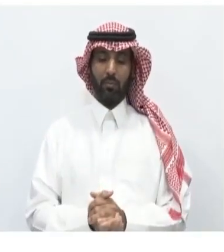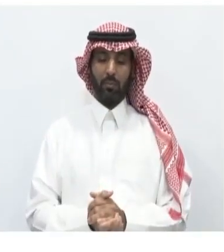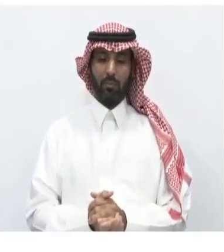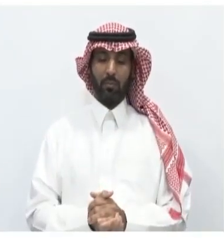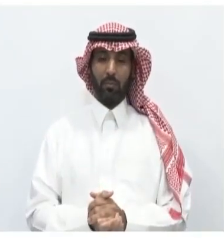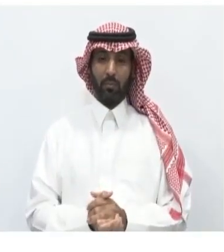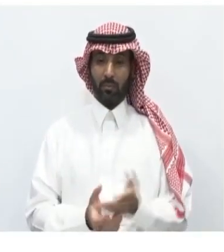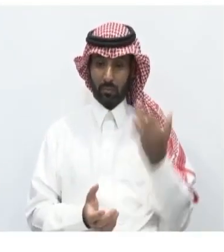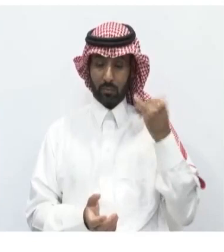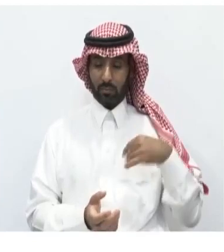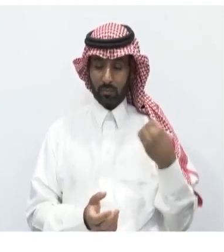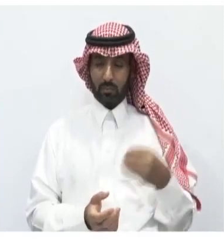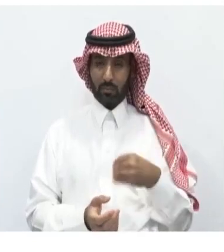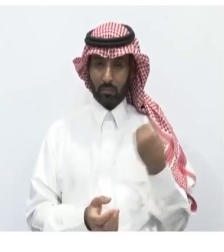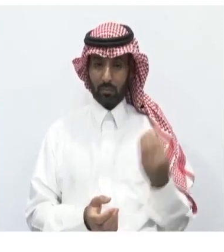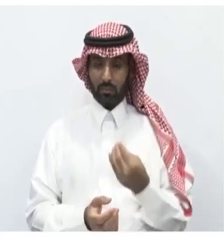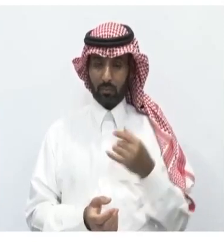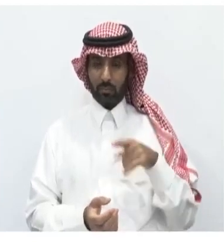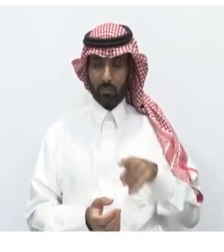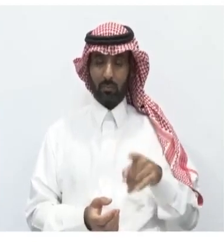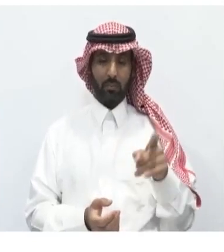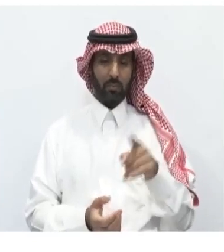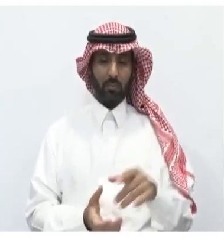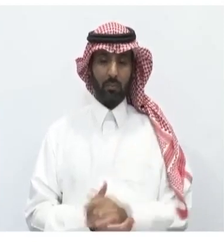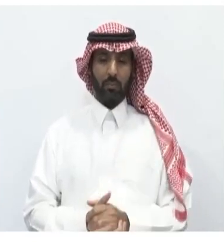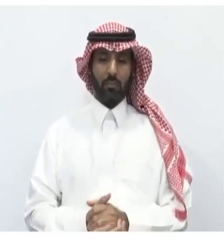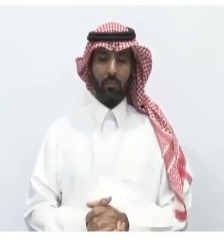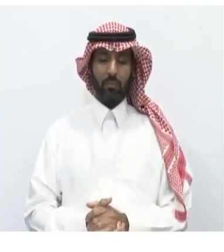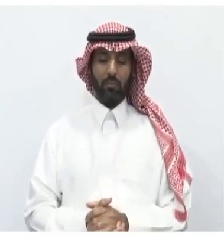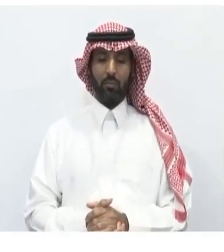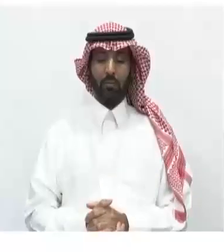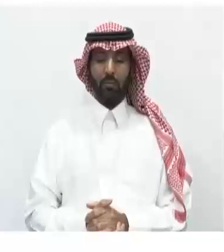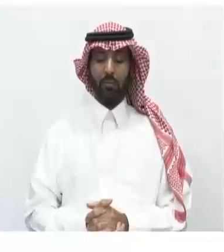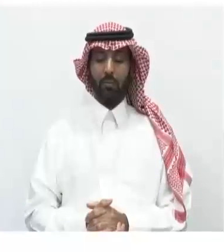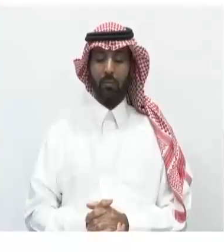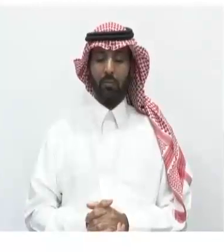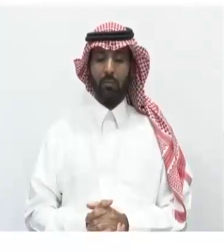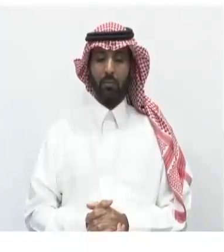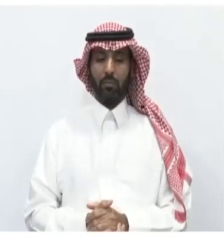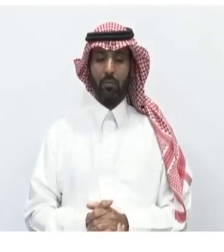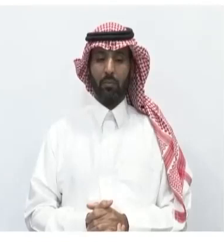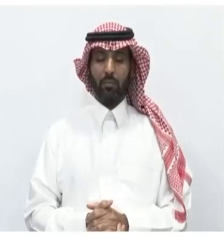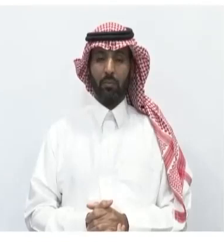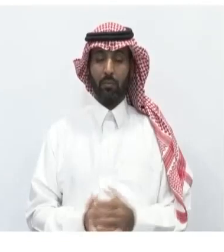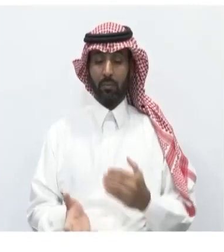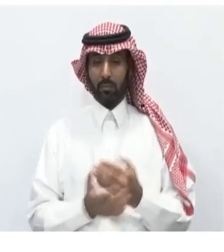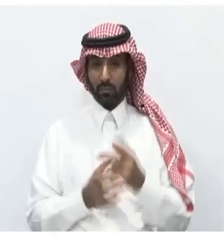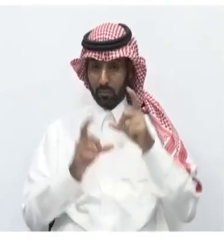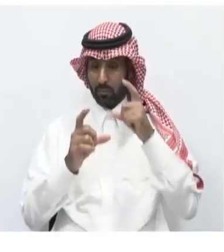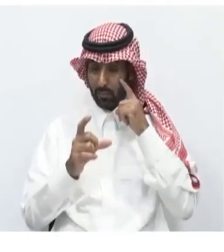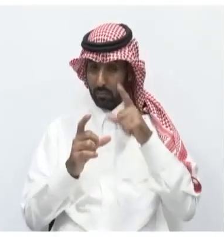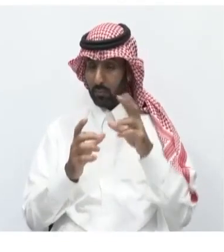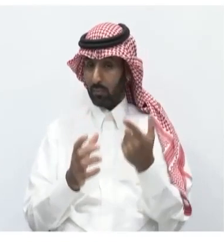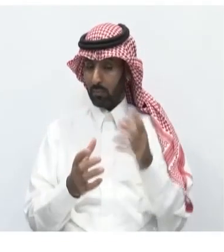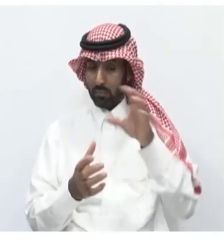gone on a backpacking trip? This is a question for you. Either you say yes or no. So you can see these